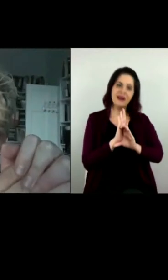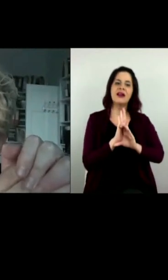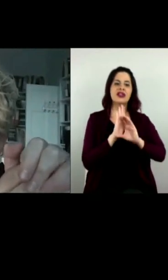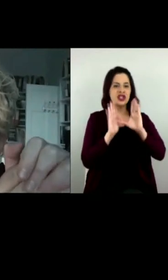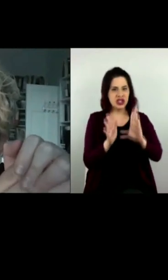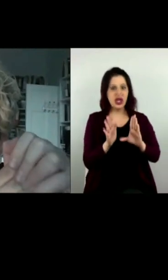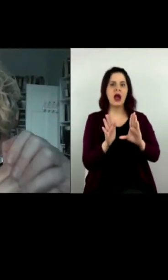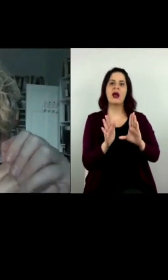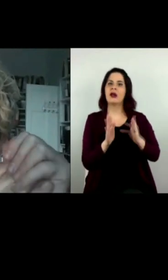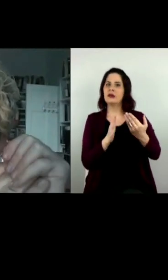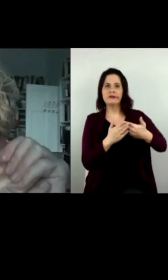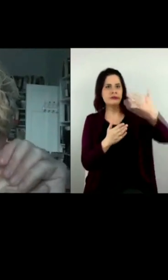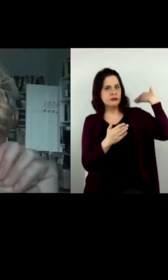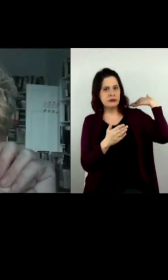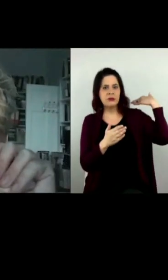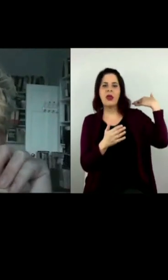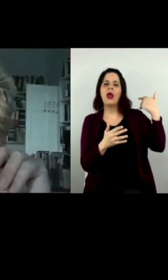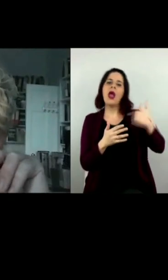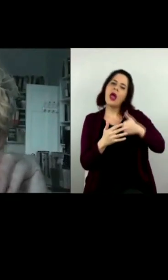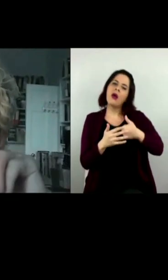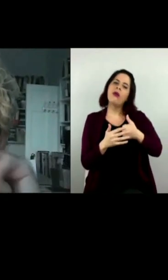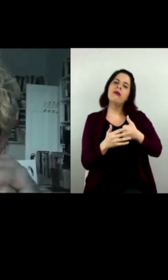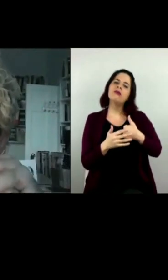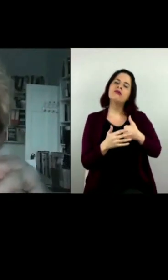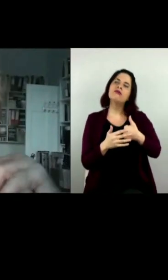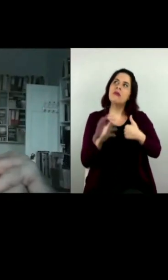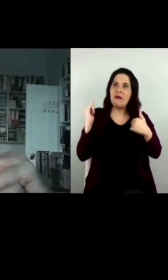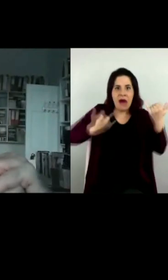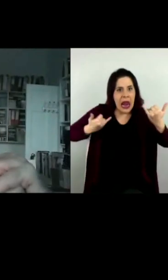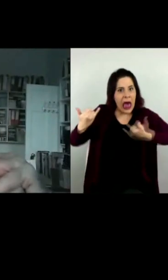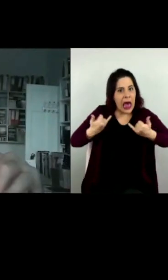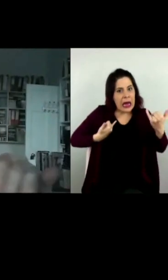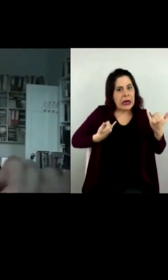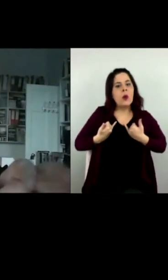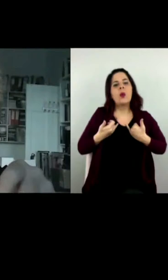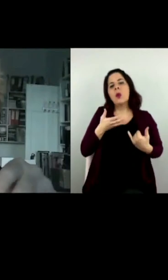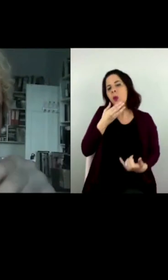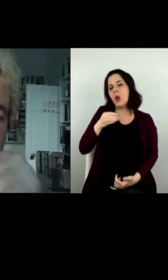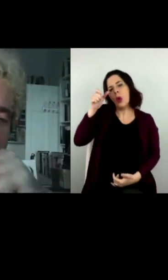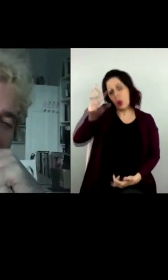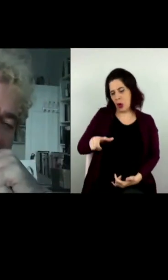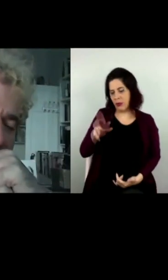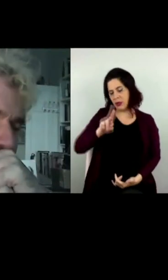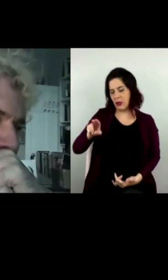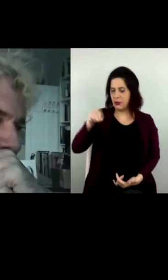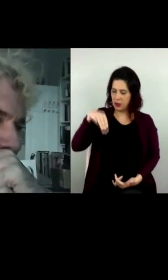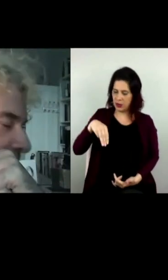decades ago, I had heard of this filmmaker called Manikal, and